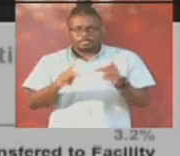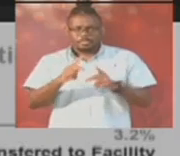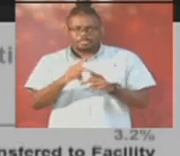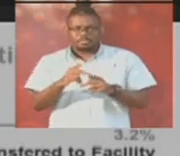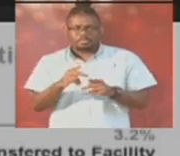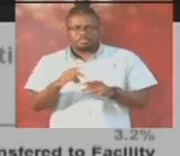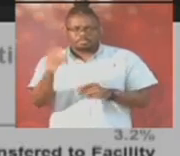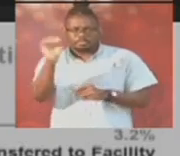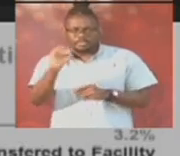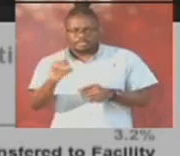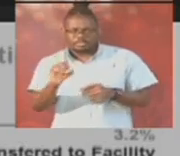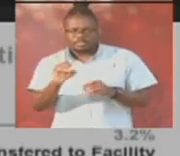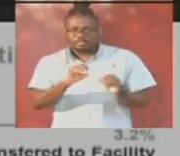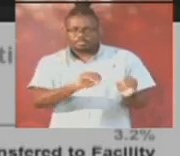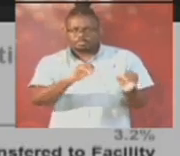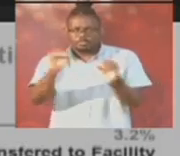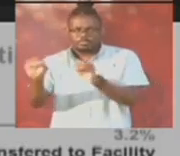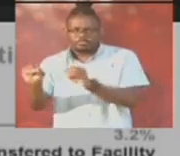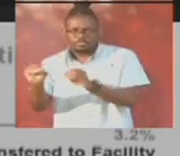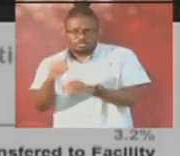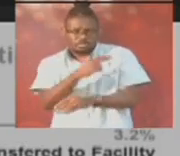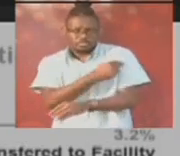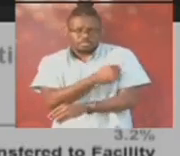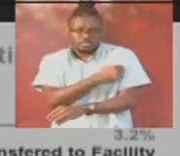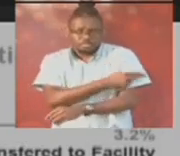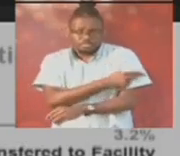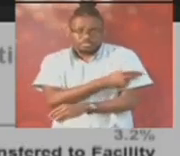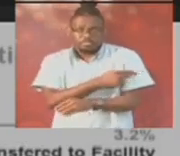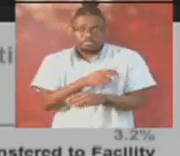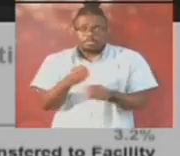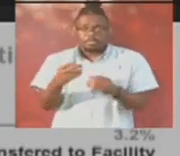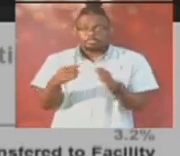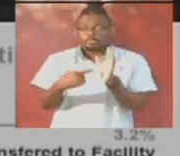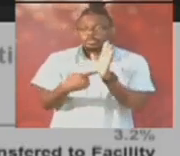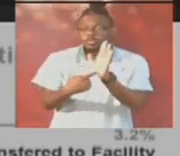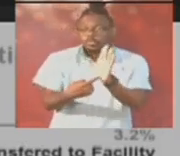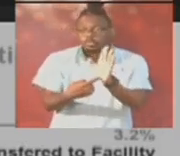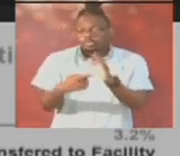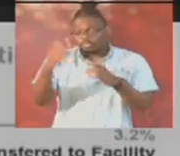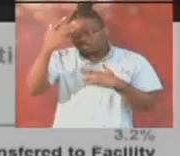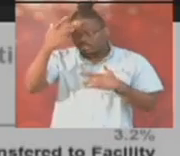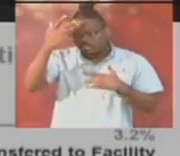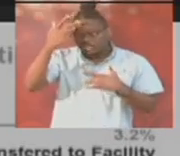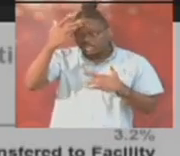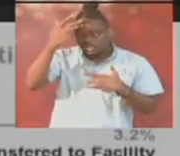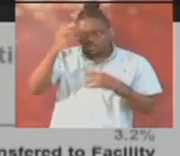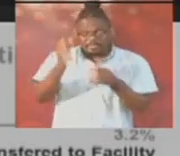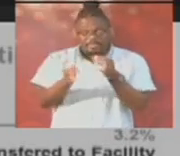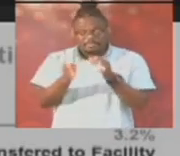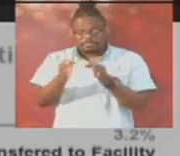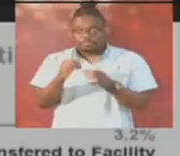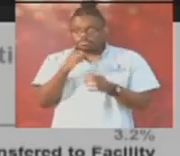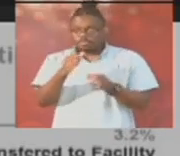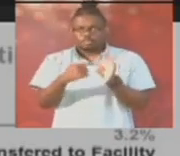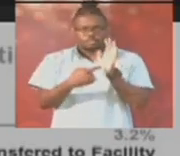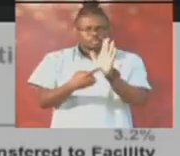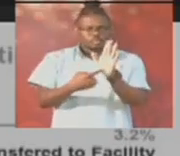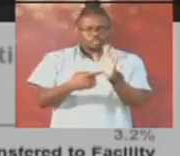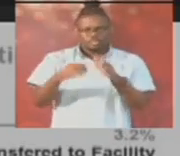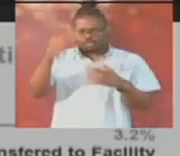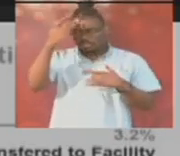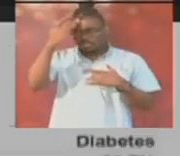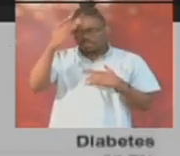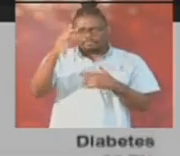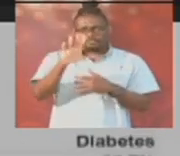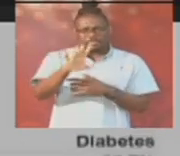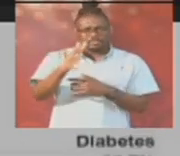to hospital 5.5%, those symptomatic at 34.0%, those asymptomatic at 57.3%.